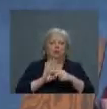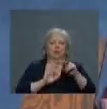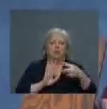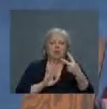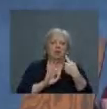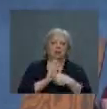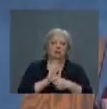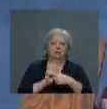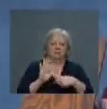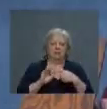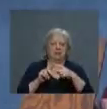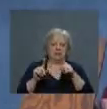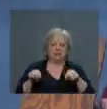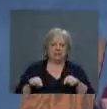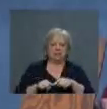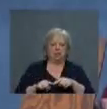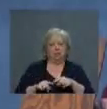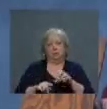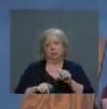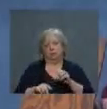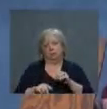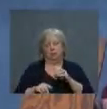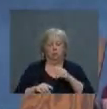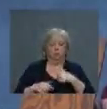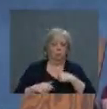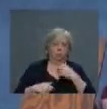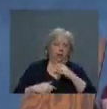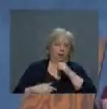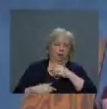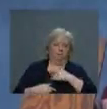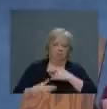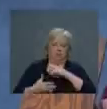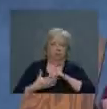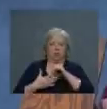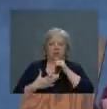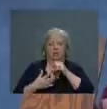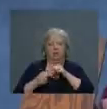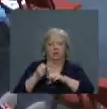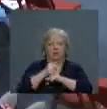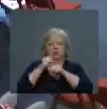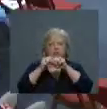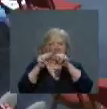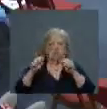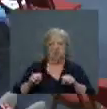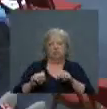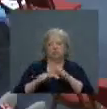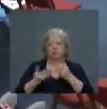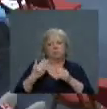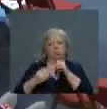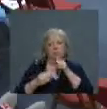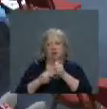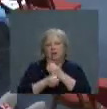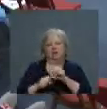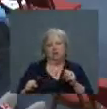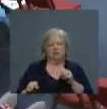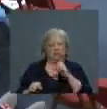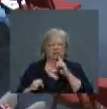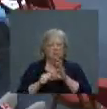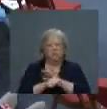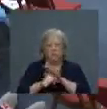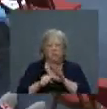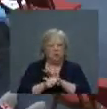obviously, we're not the only ones that think the structures are probably not safe. I'm sure they're full of